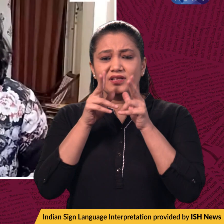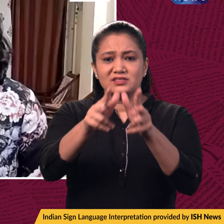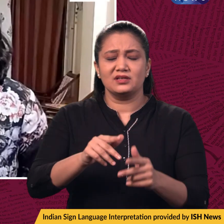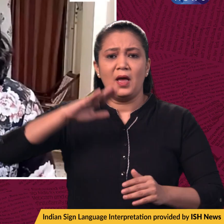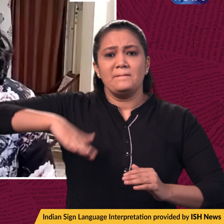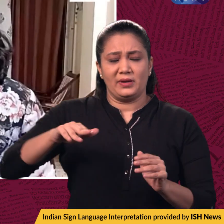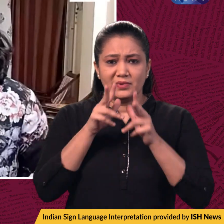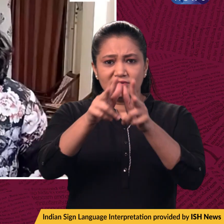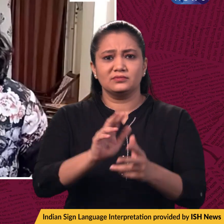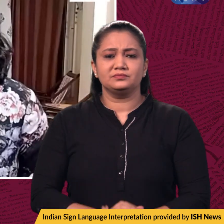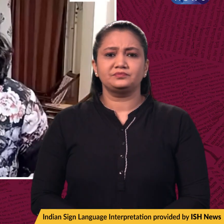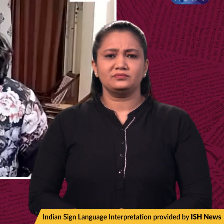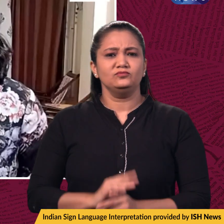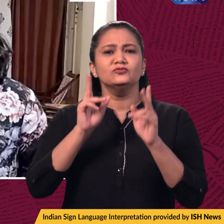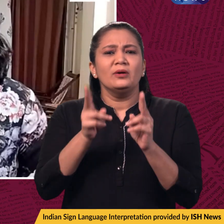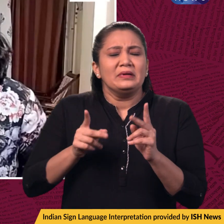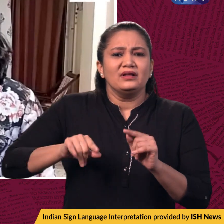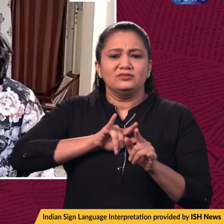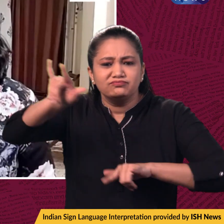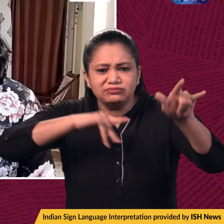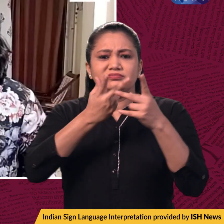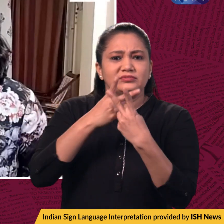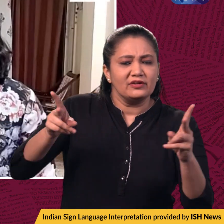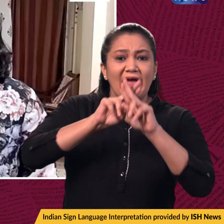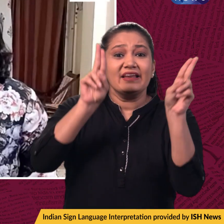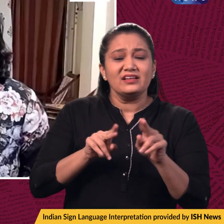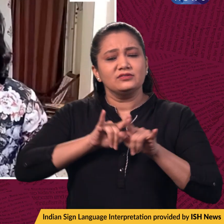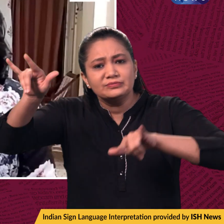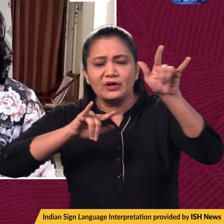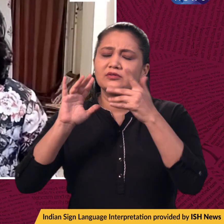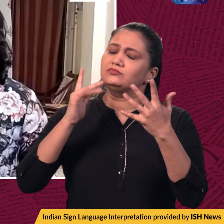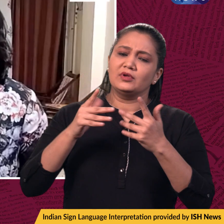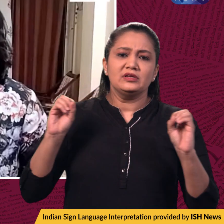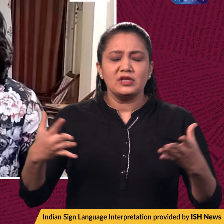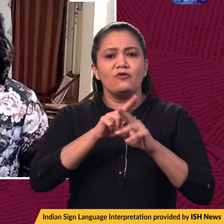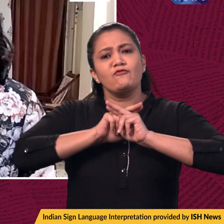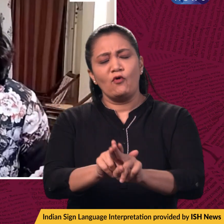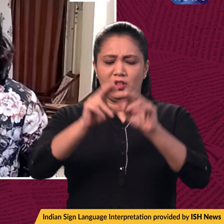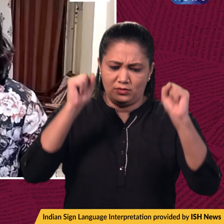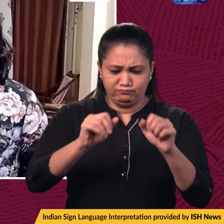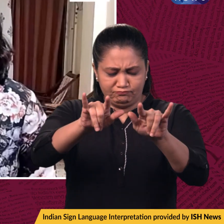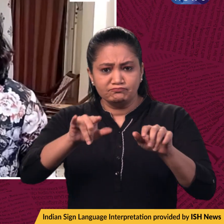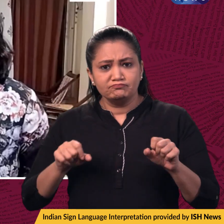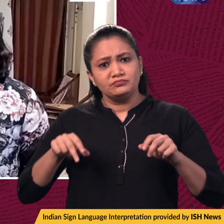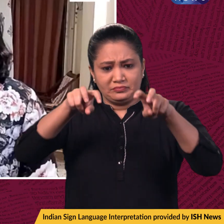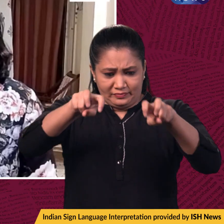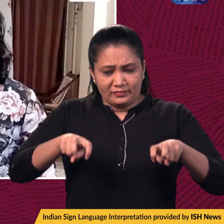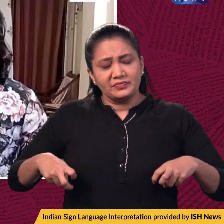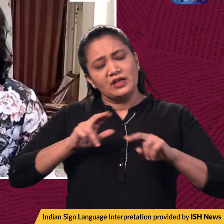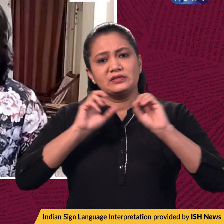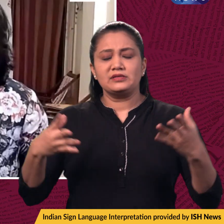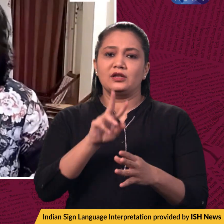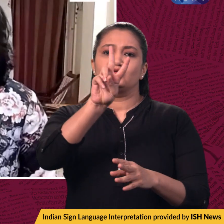informed Parliament today that regular international flights can operate with 100% seating capacity starting